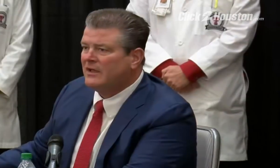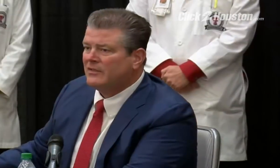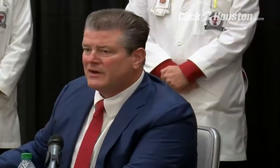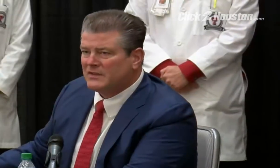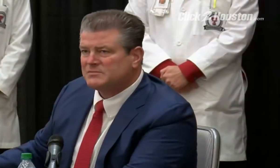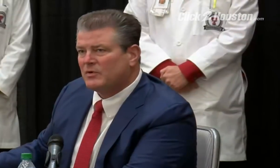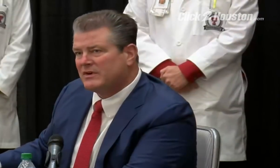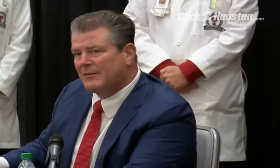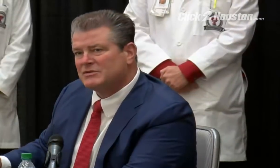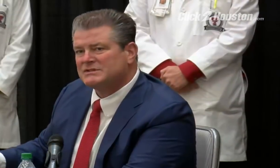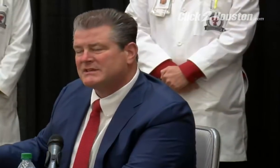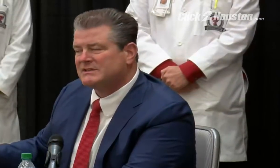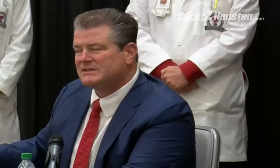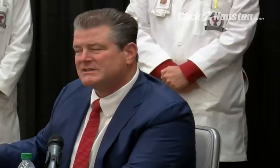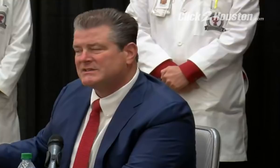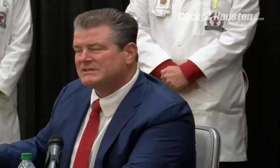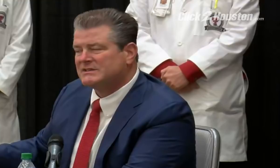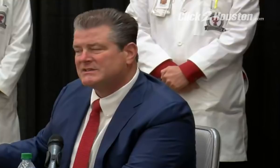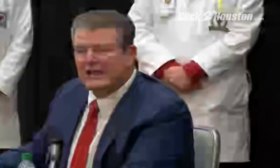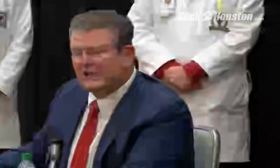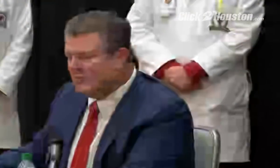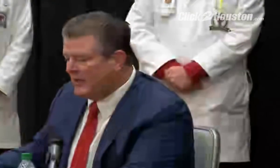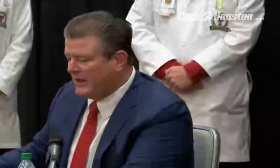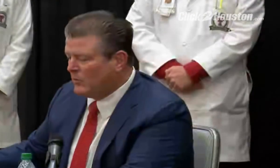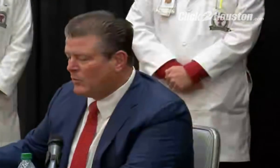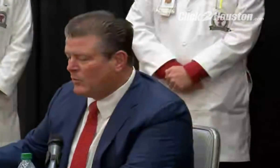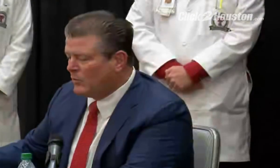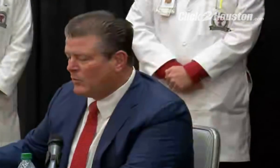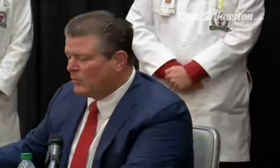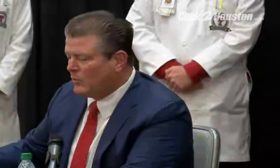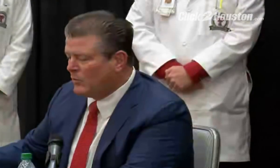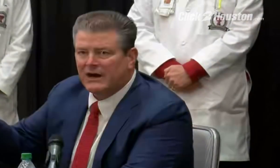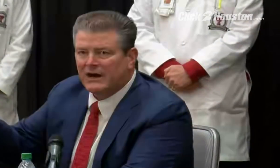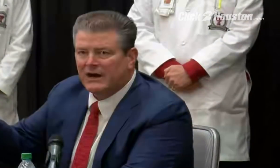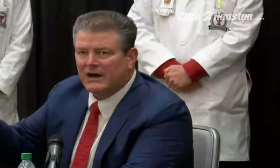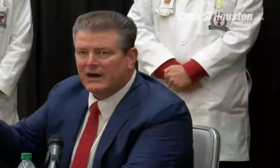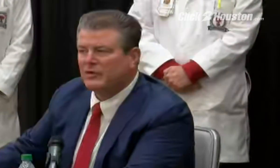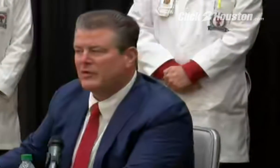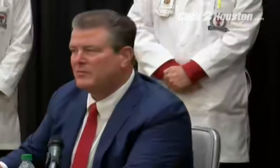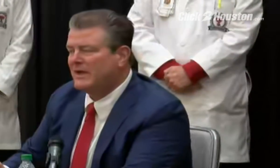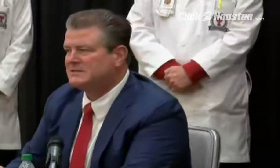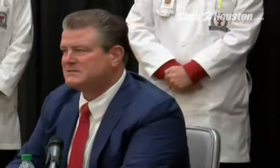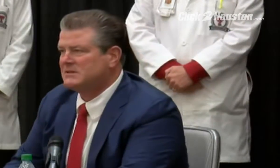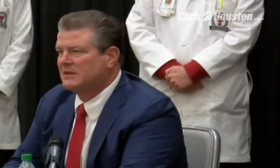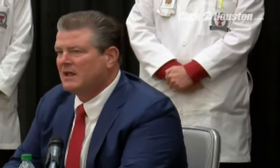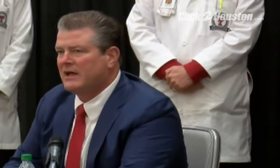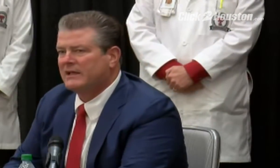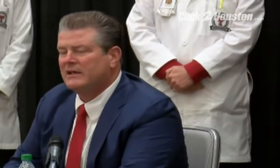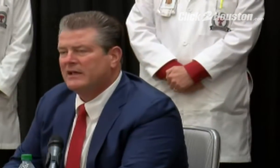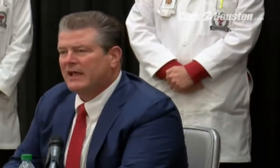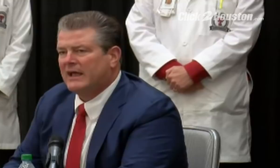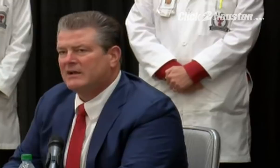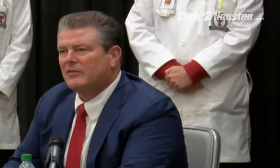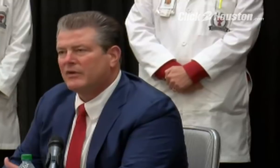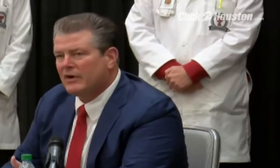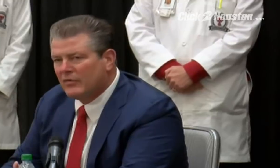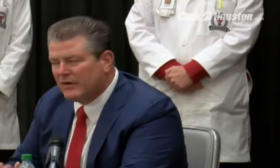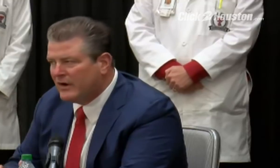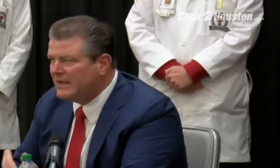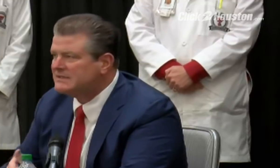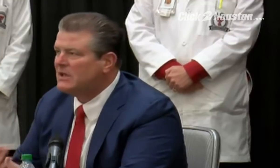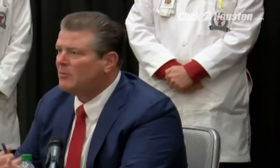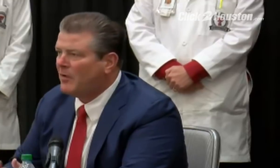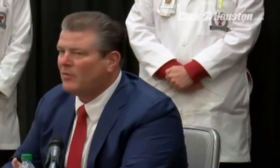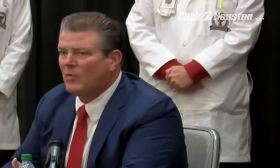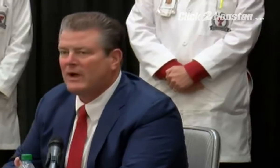personnel that at this point in time are just exhausted. Everybody, we're all sick and tired of putting on masks and the like. And